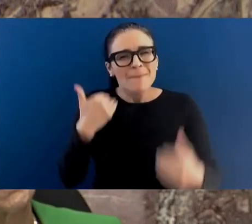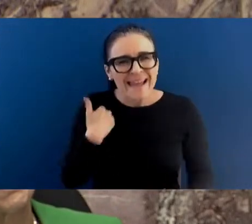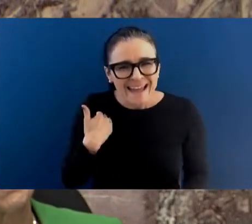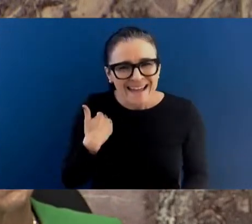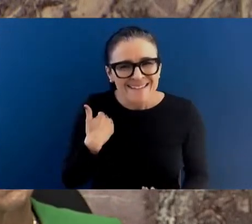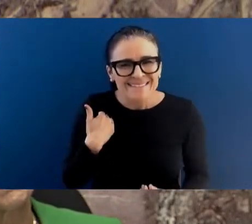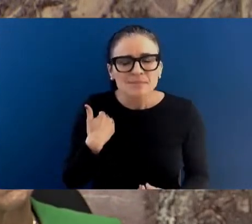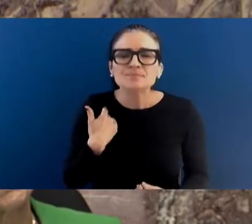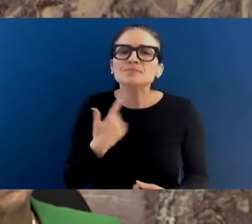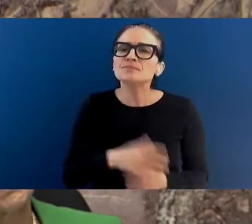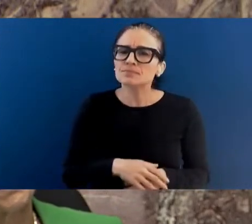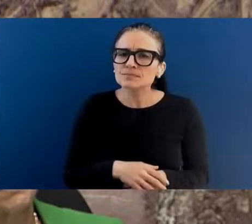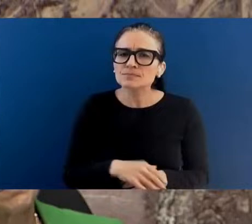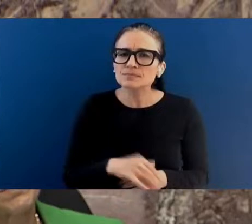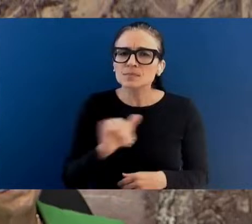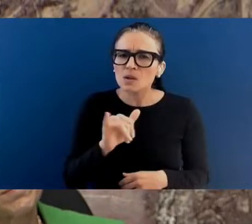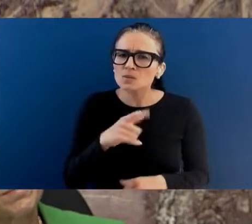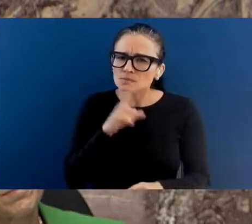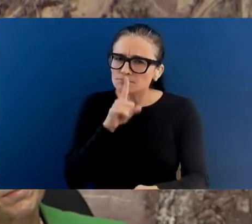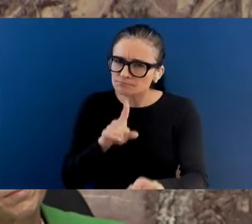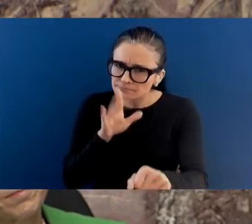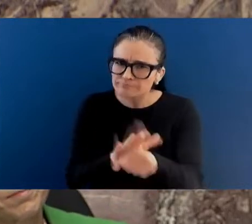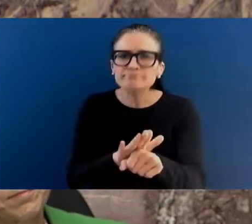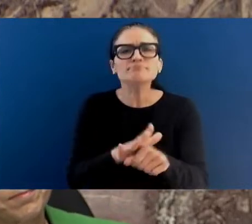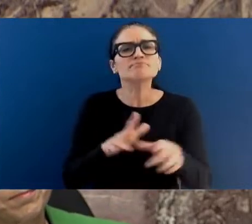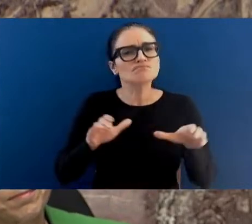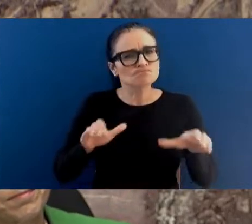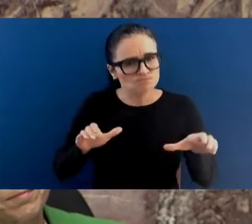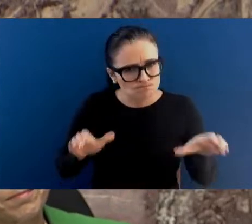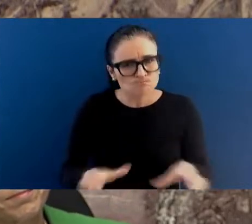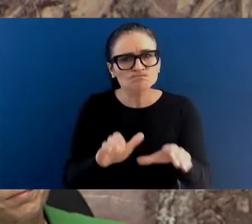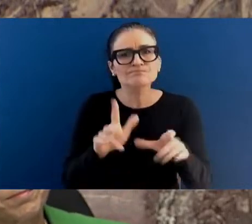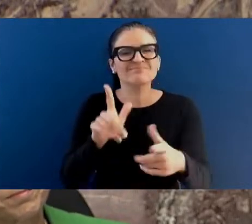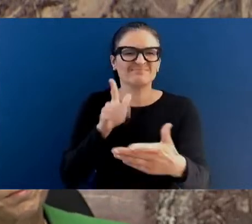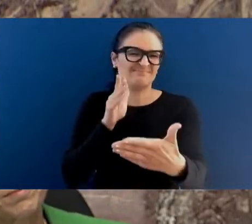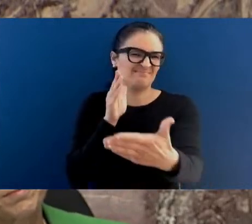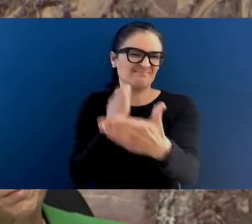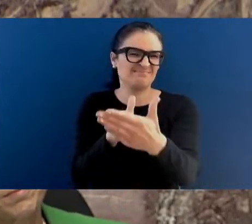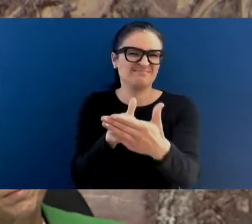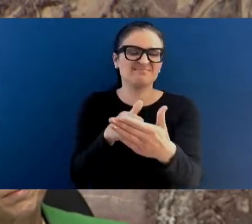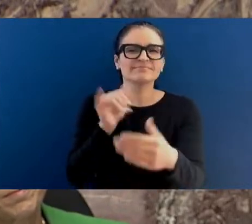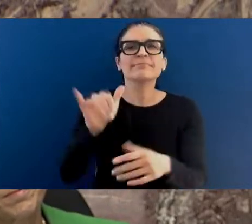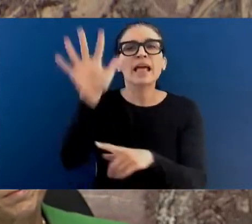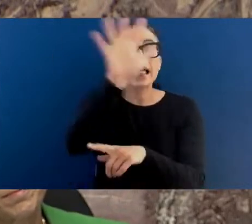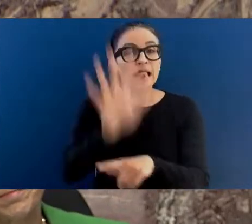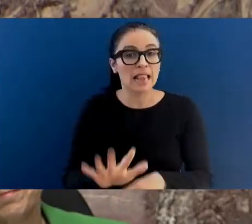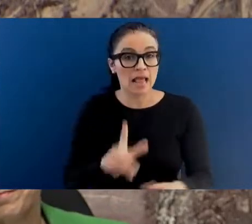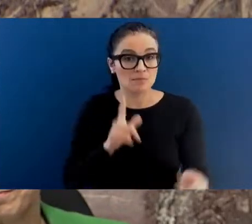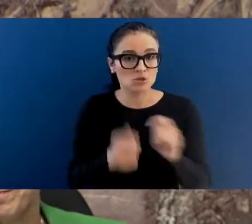hopeful because our government is committed to climate action too, but he wants to see even more.